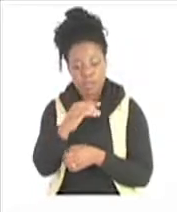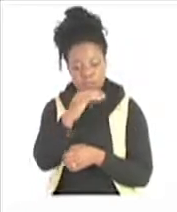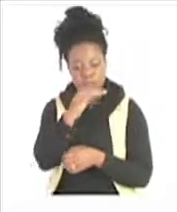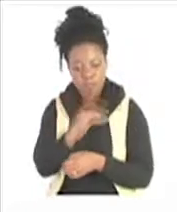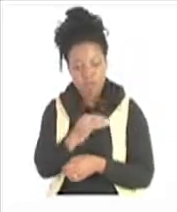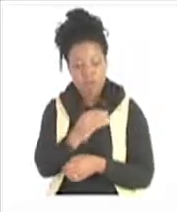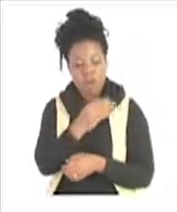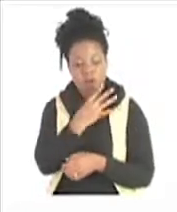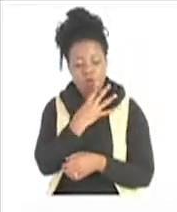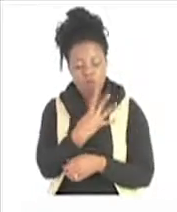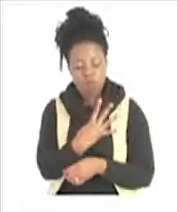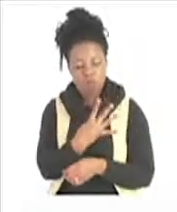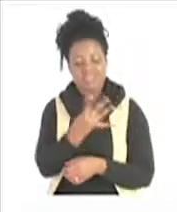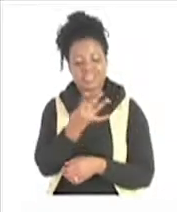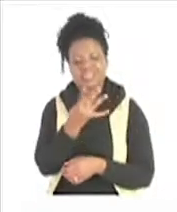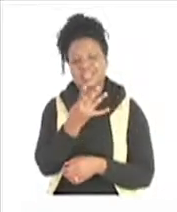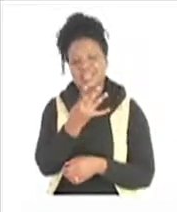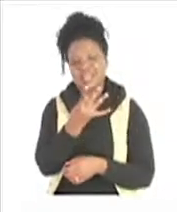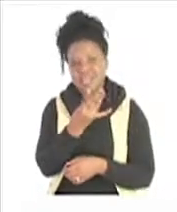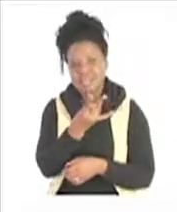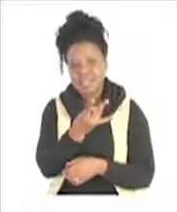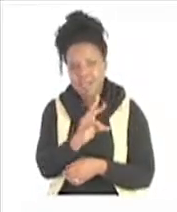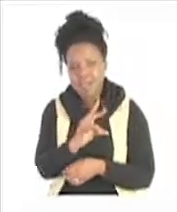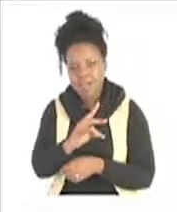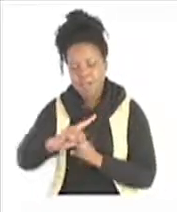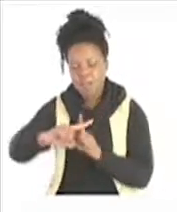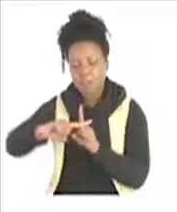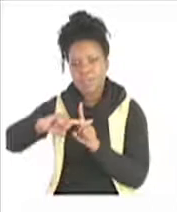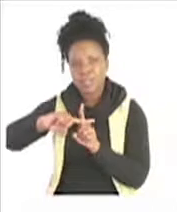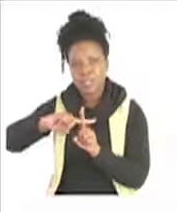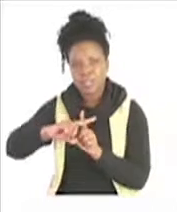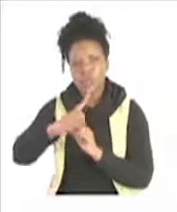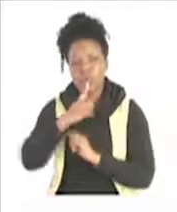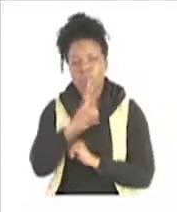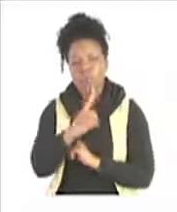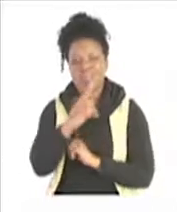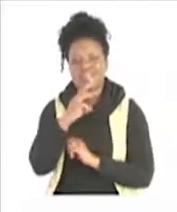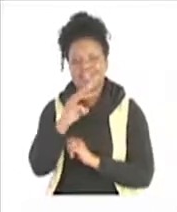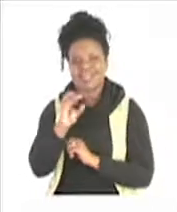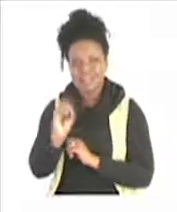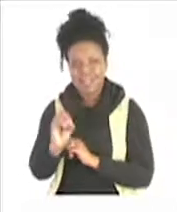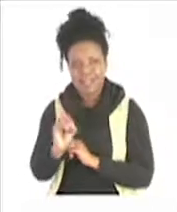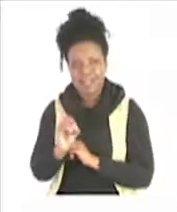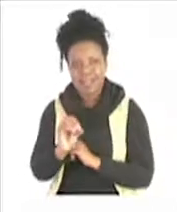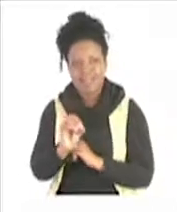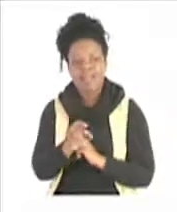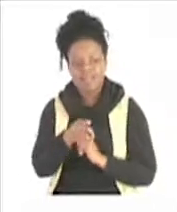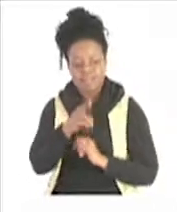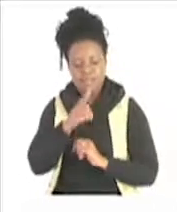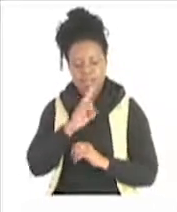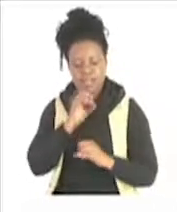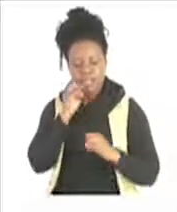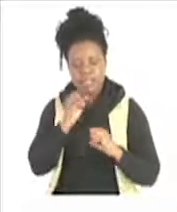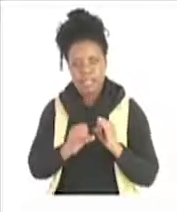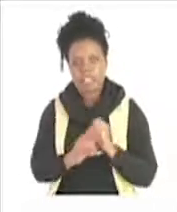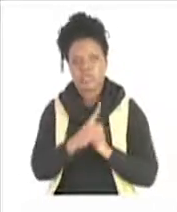47 plus the 130. And now we do the addition sum where we